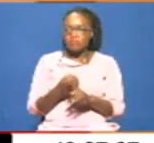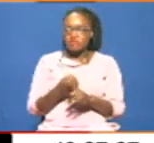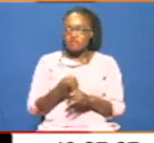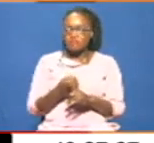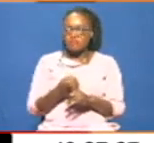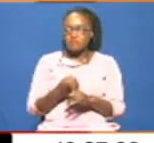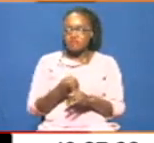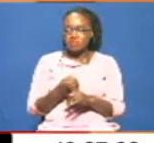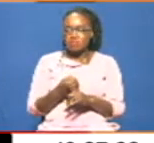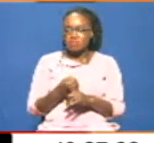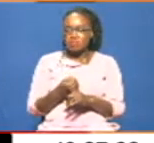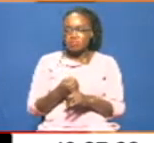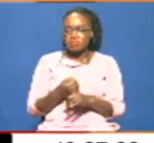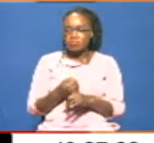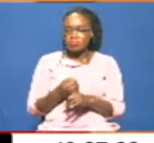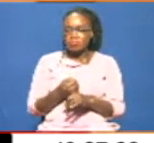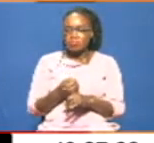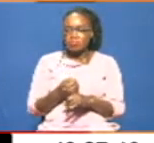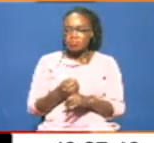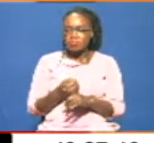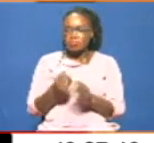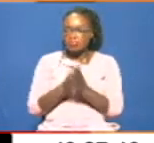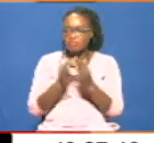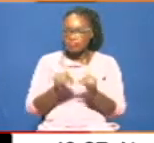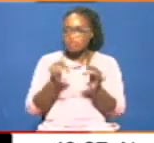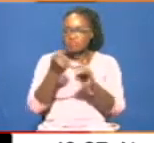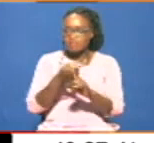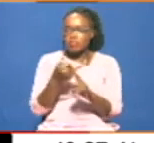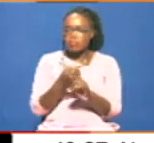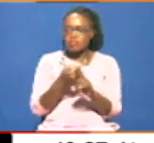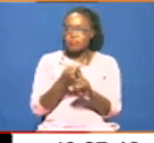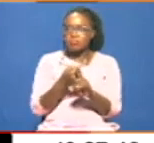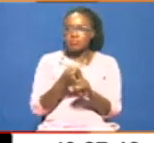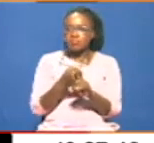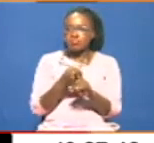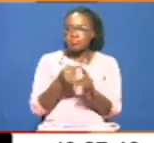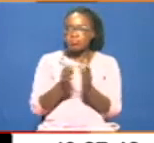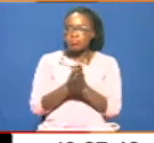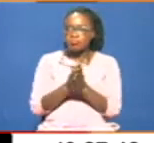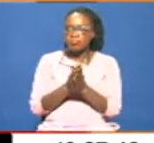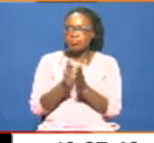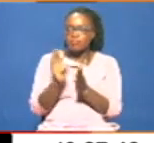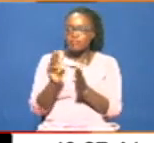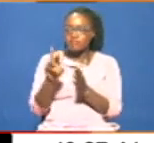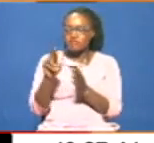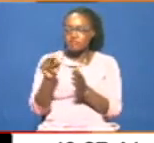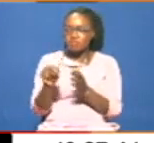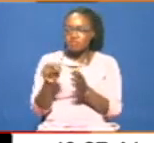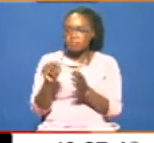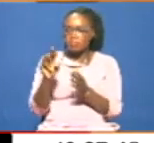The Clean Cooking Association of Kenya is trying to lobby together with Burn Manufacturing and other entities.